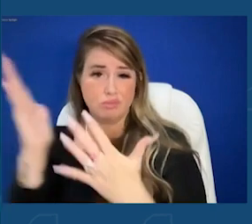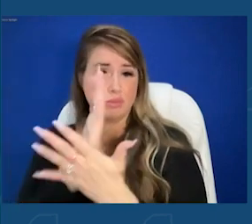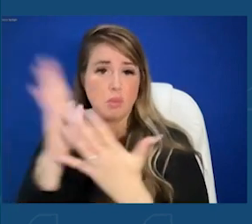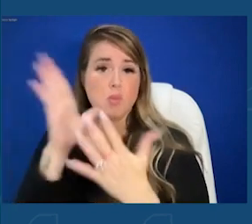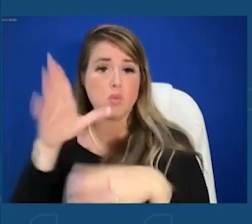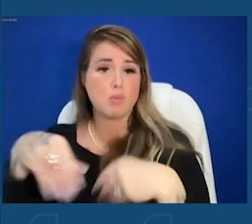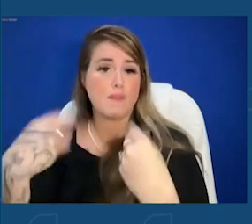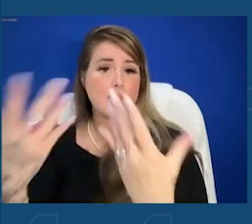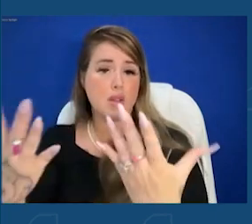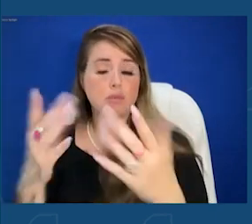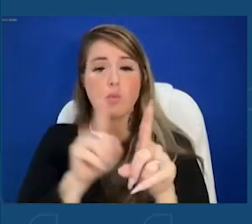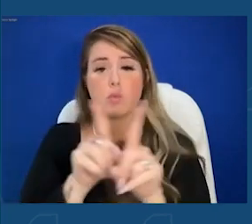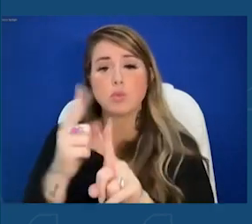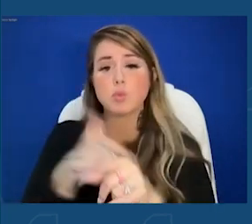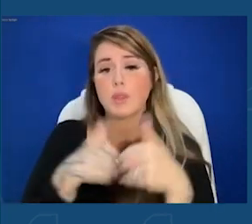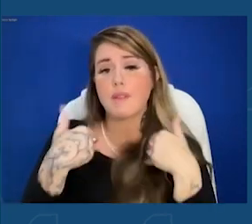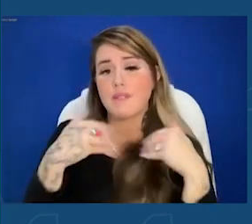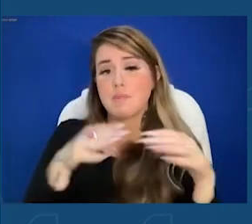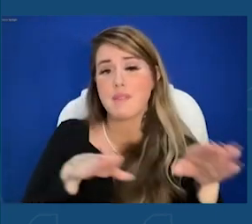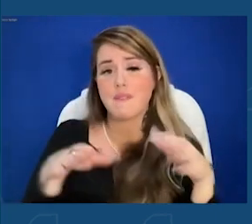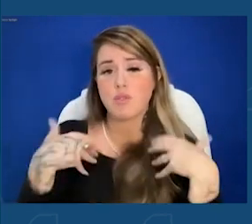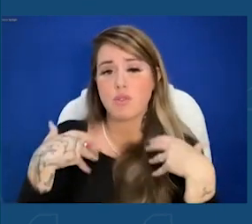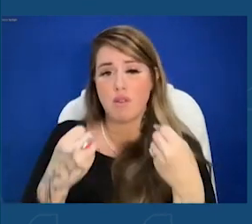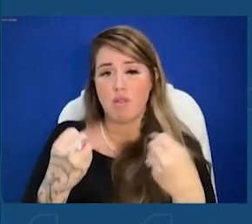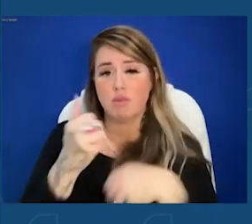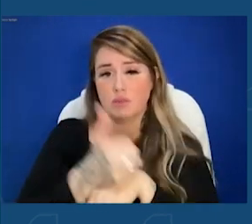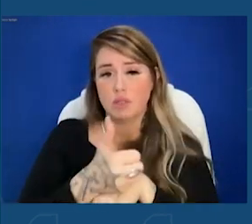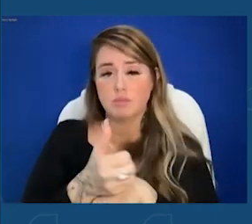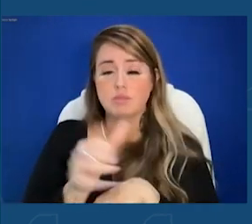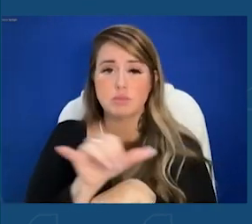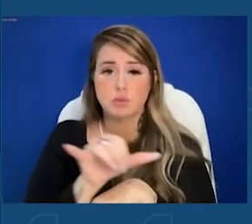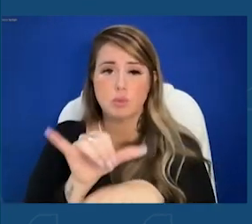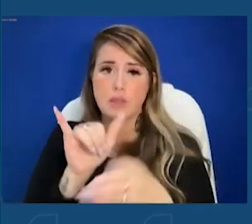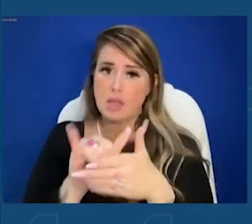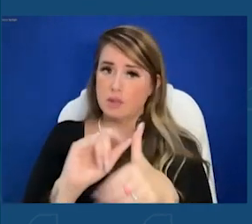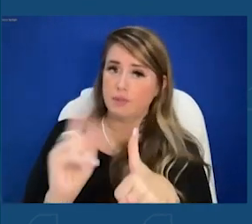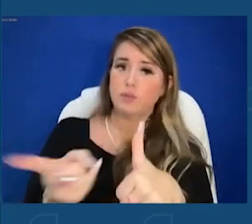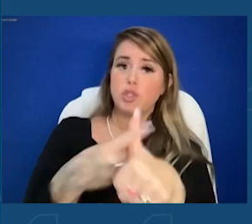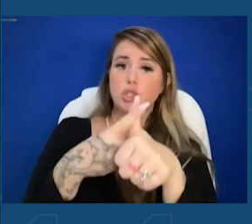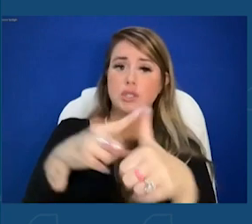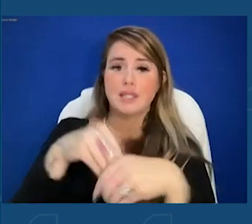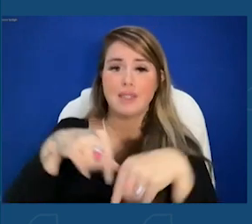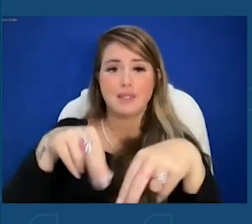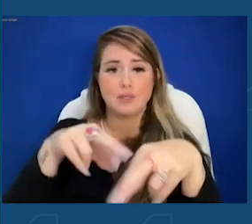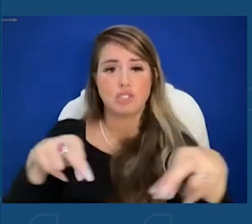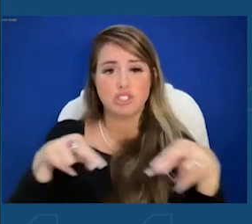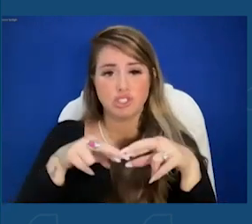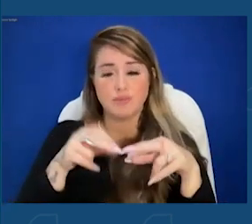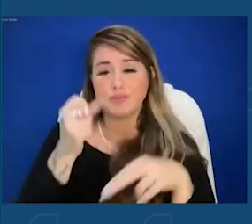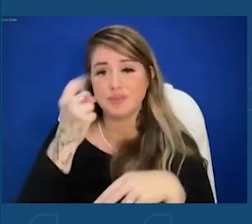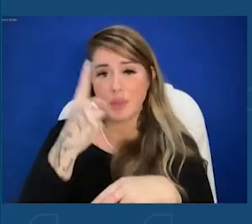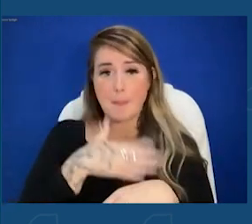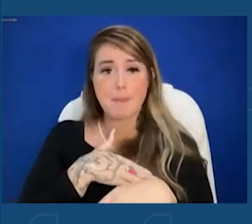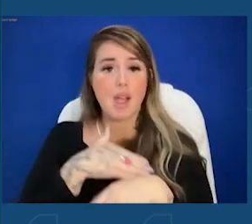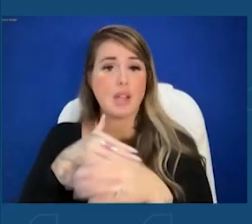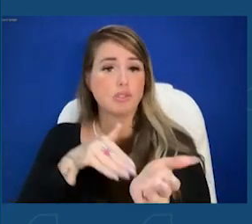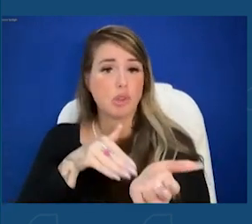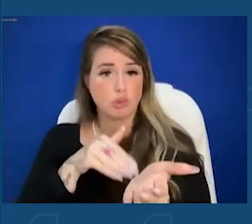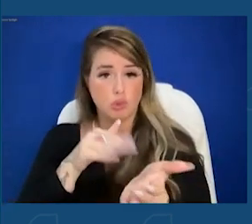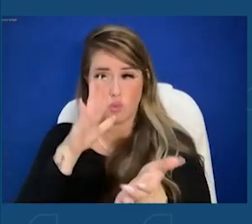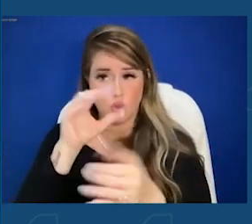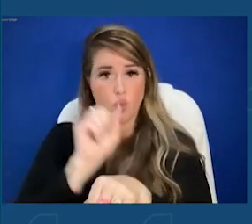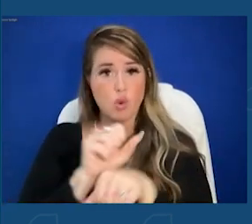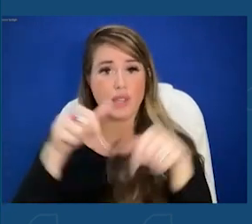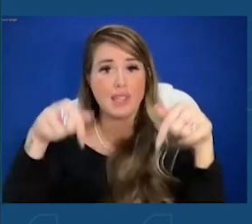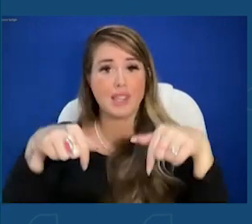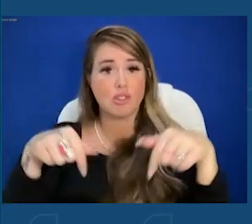with behavioral health, which is another first in the region. My doctor will be in this building. I